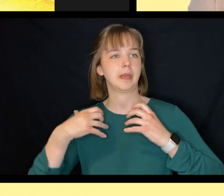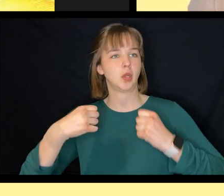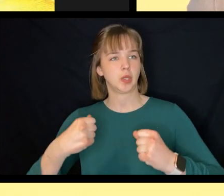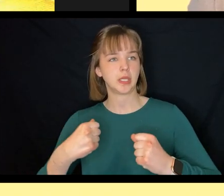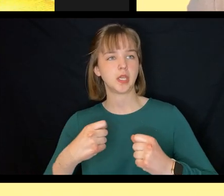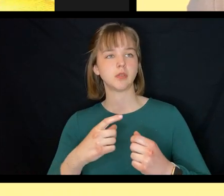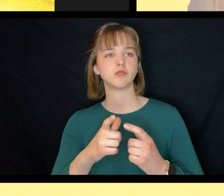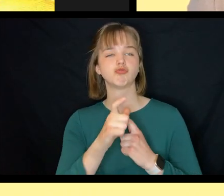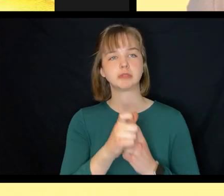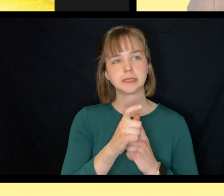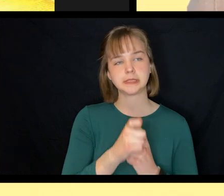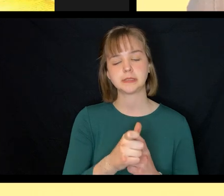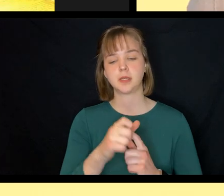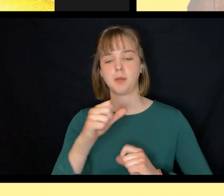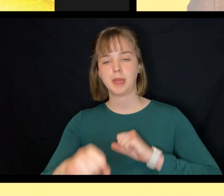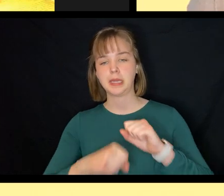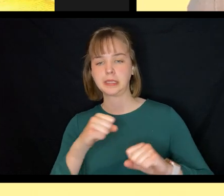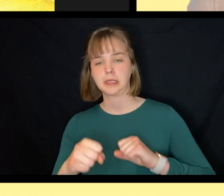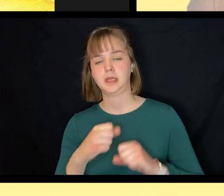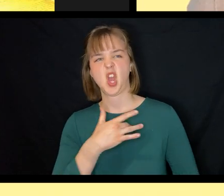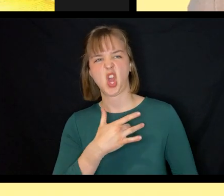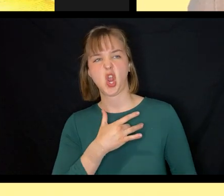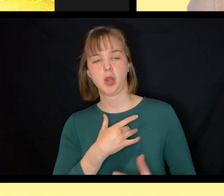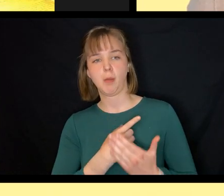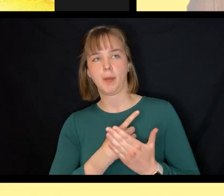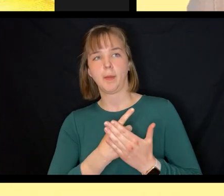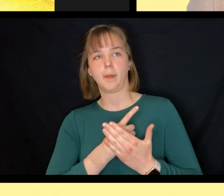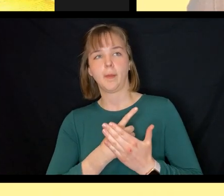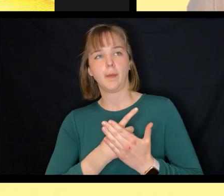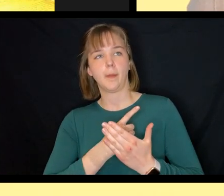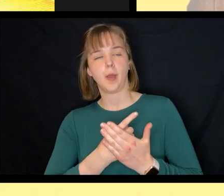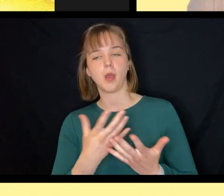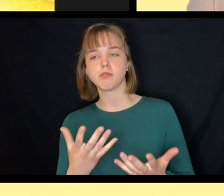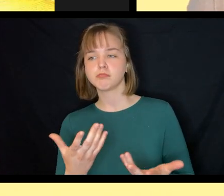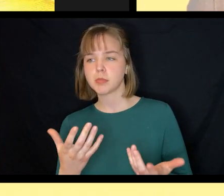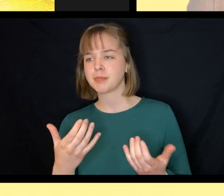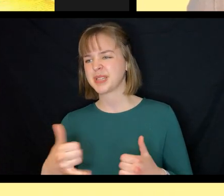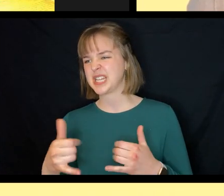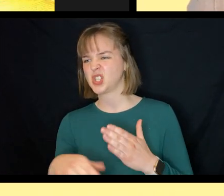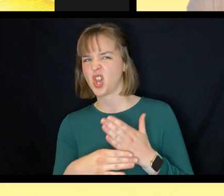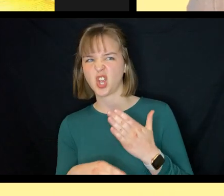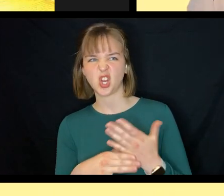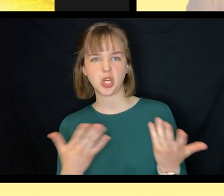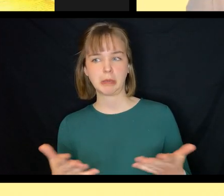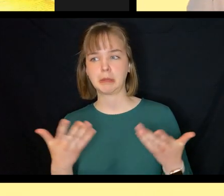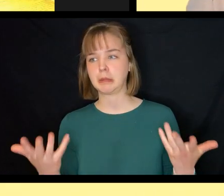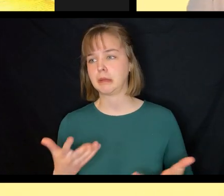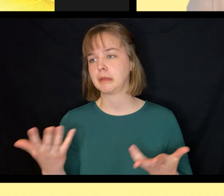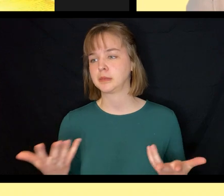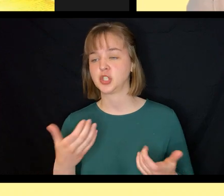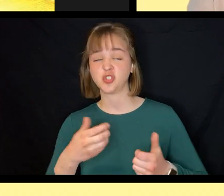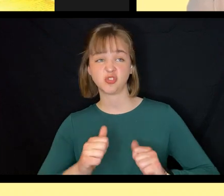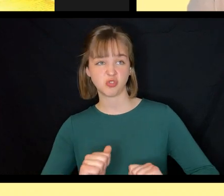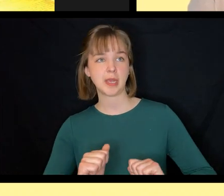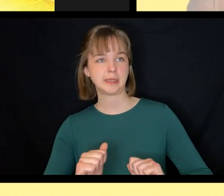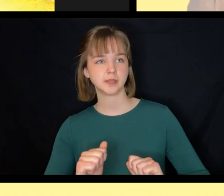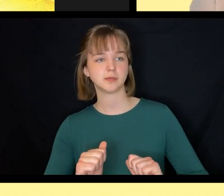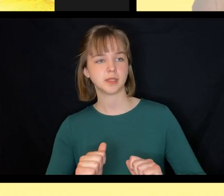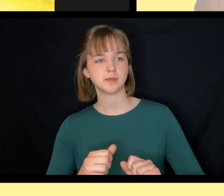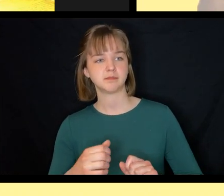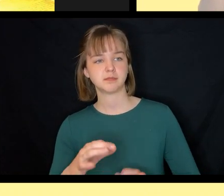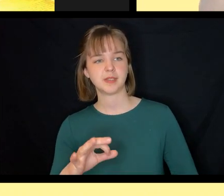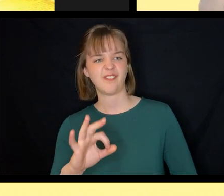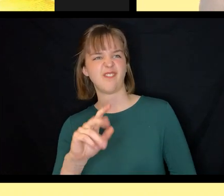running, biking, basically like soccer, anything where I was just kind of like could get exercise. And